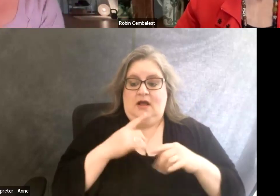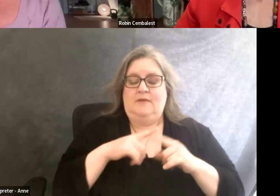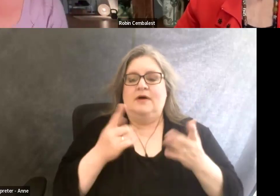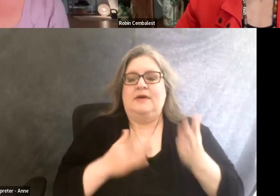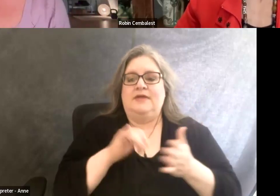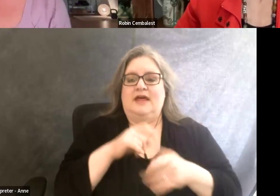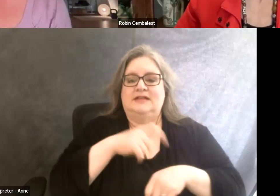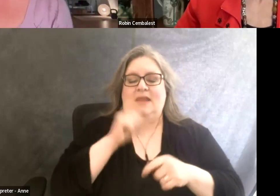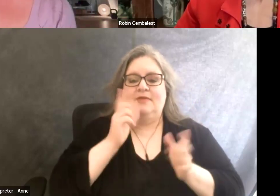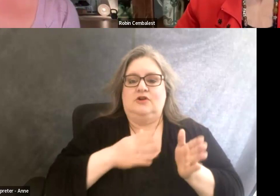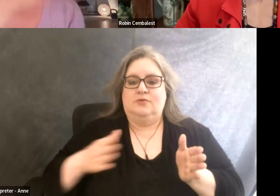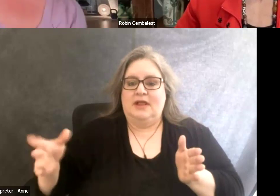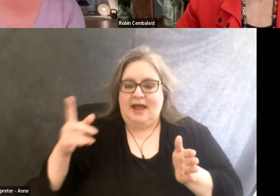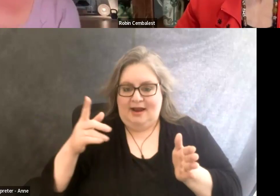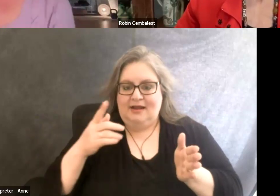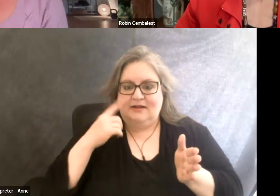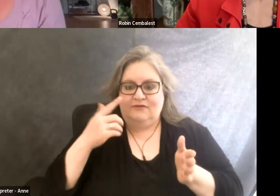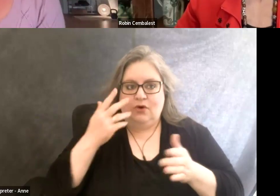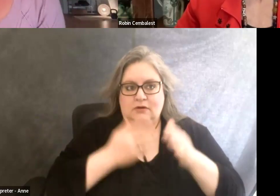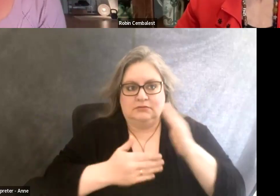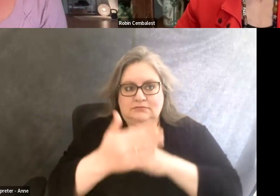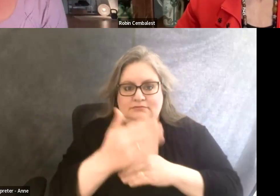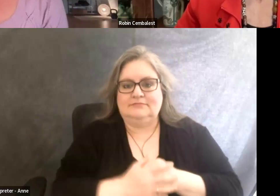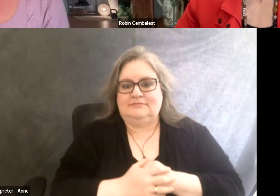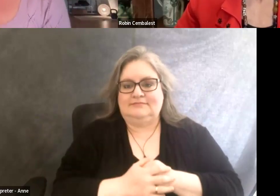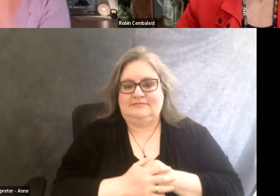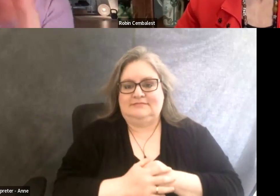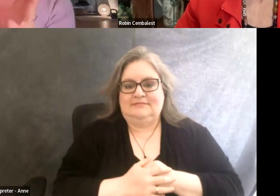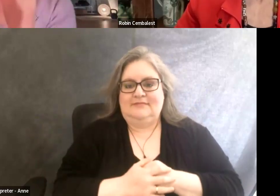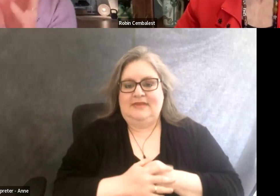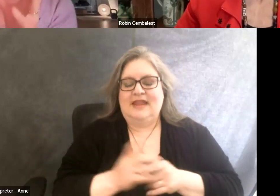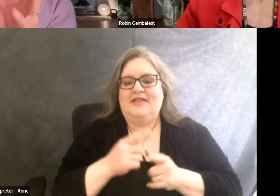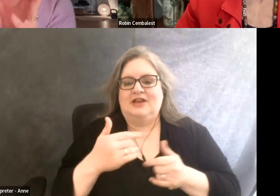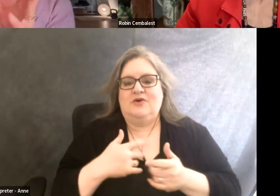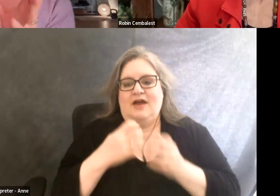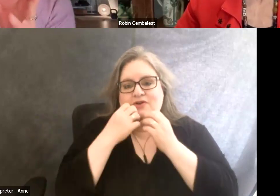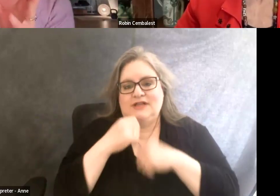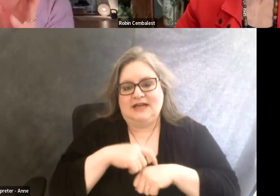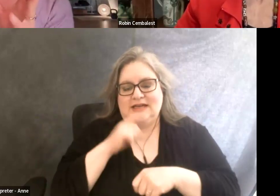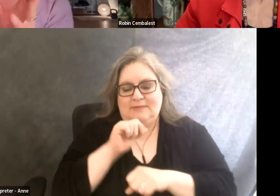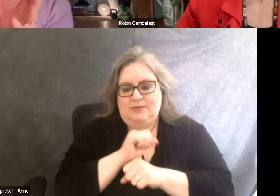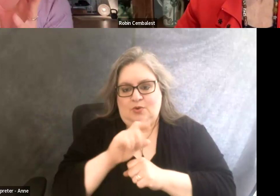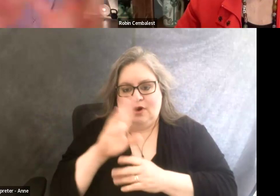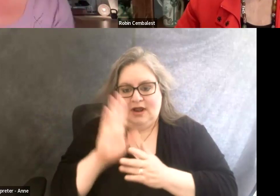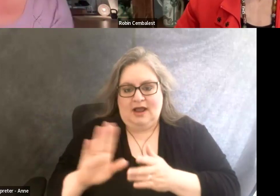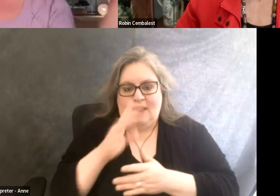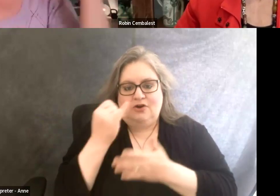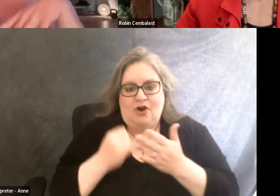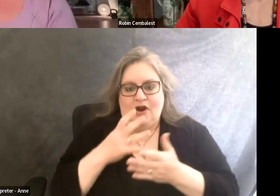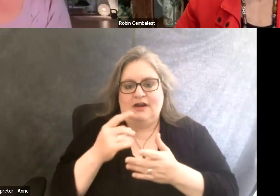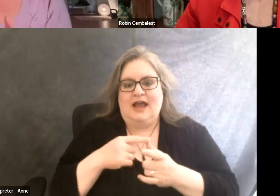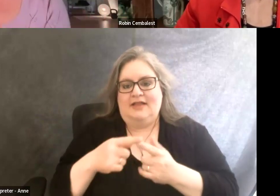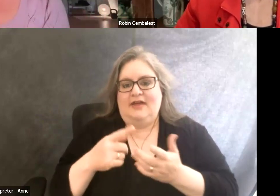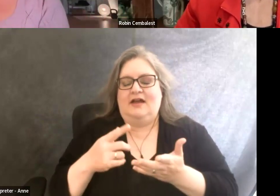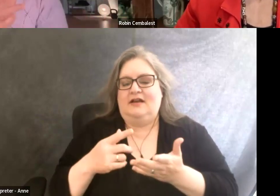you're prepping, planning things out. And then you have your sacred time to be working on your art. And then you